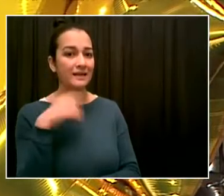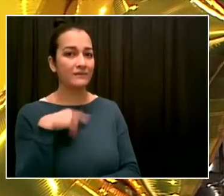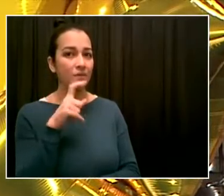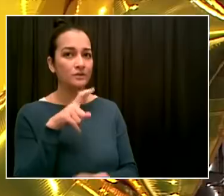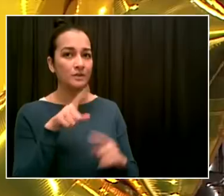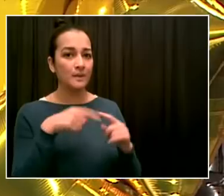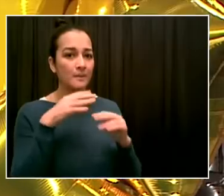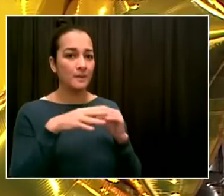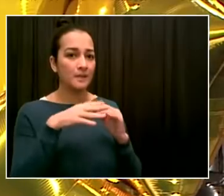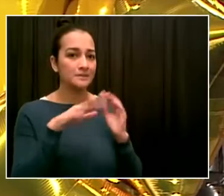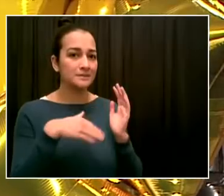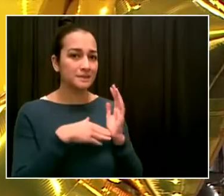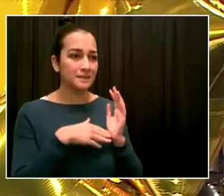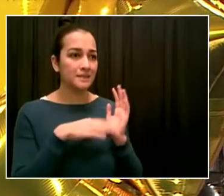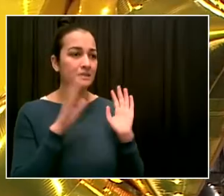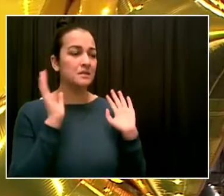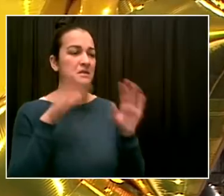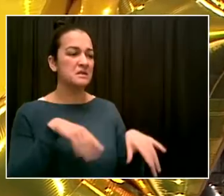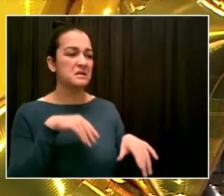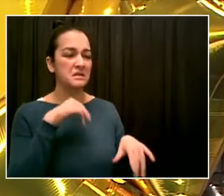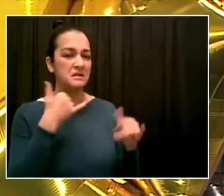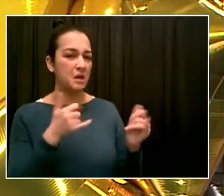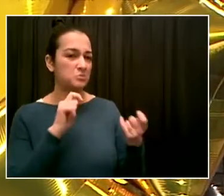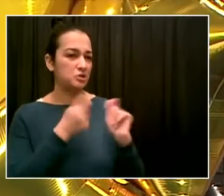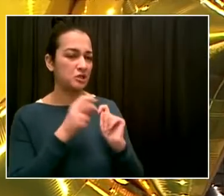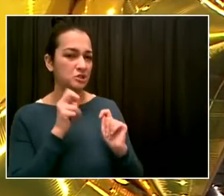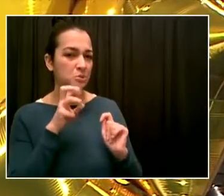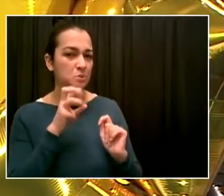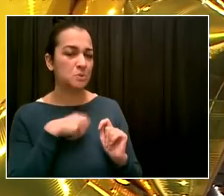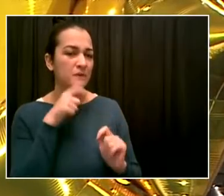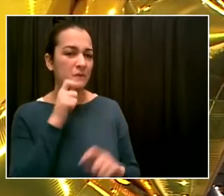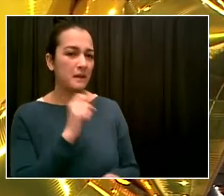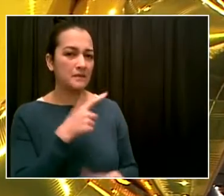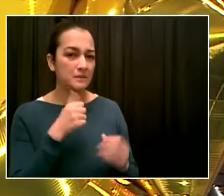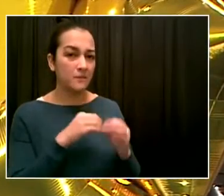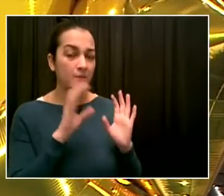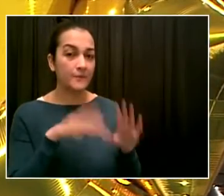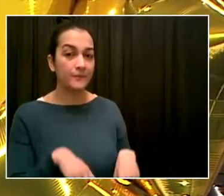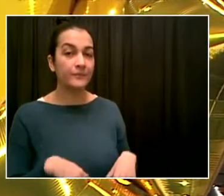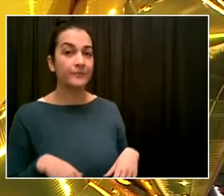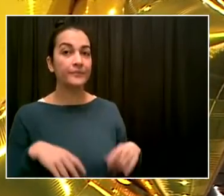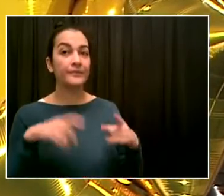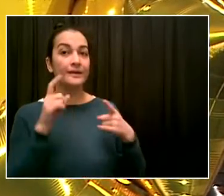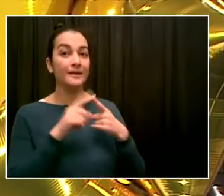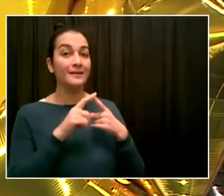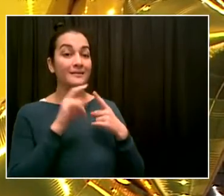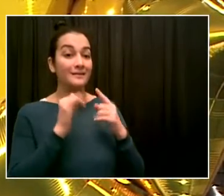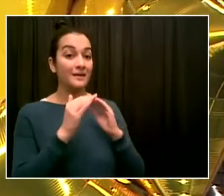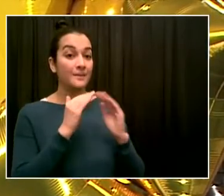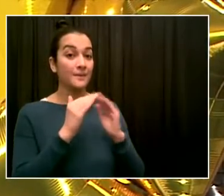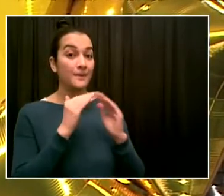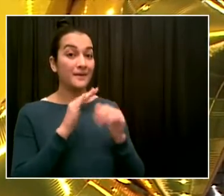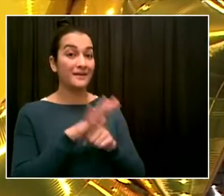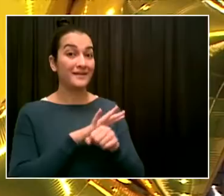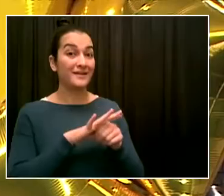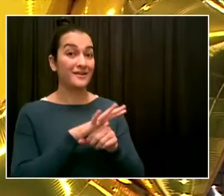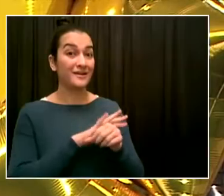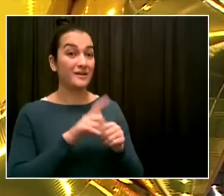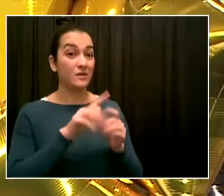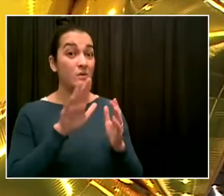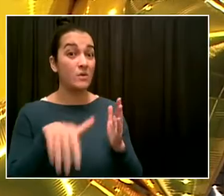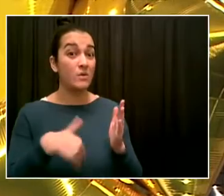that all the elected officials in the area are opposed to this tower, especially Councilmember Callis, who wrote an